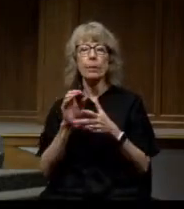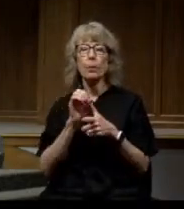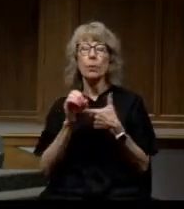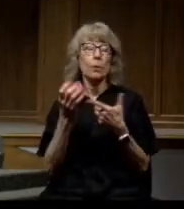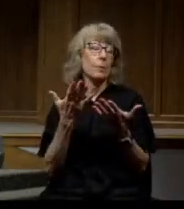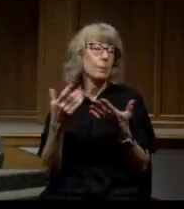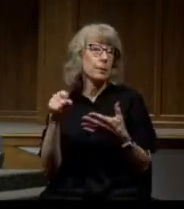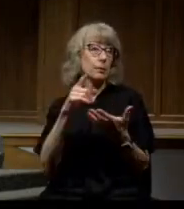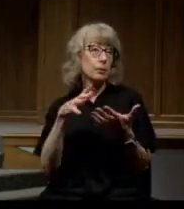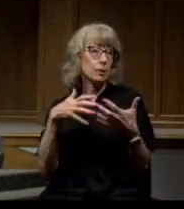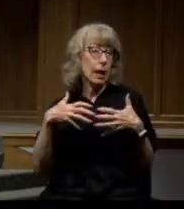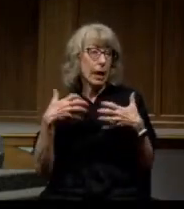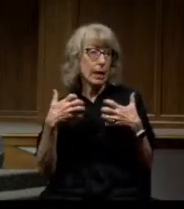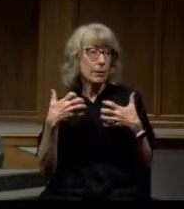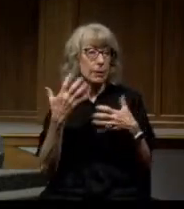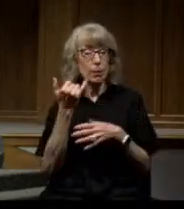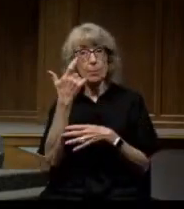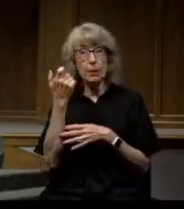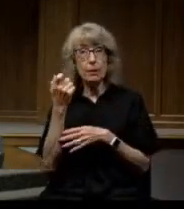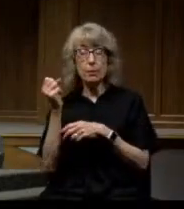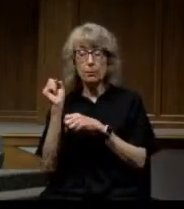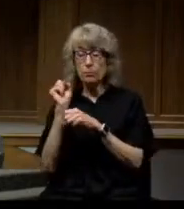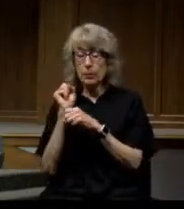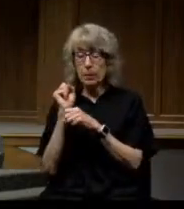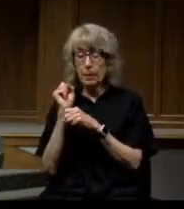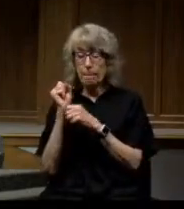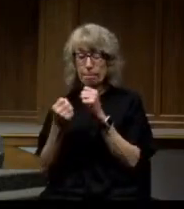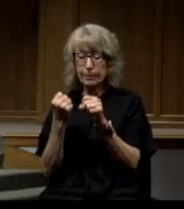maybe you're angry because you spent year after year after year